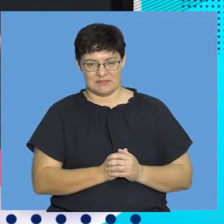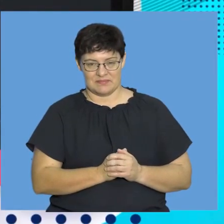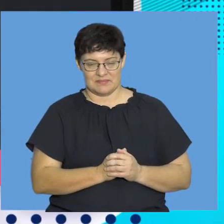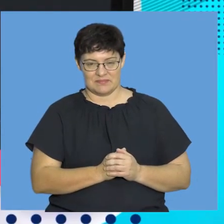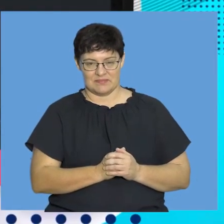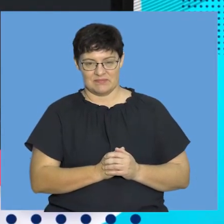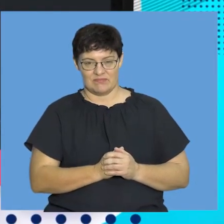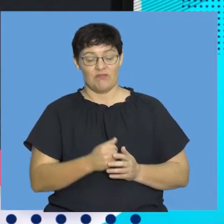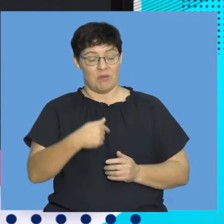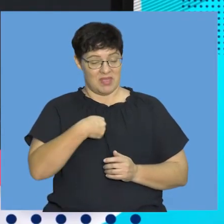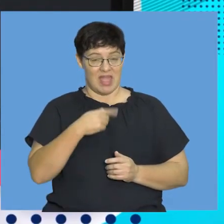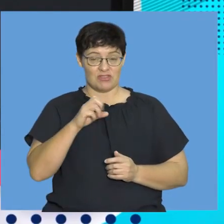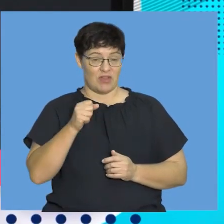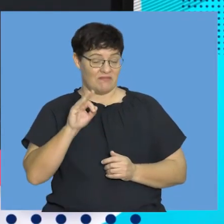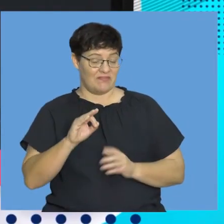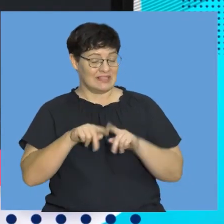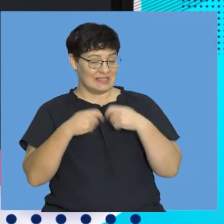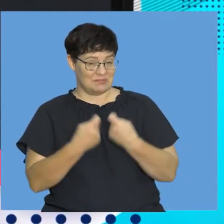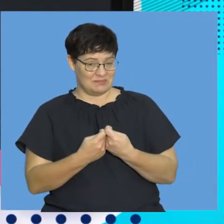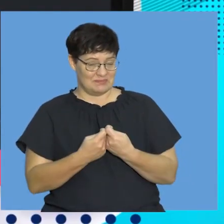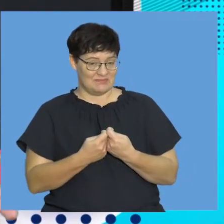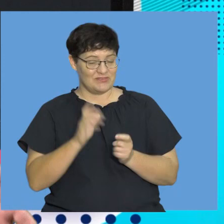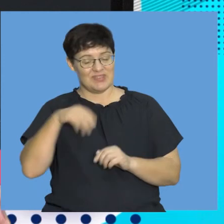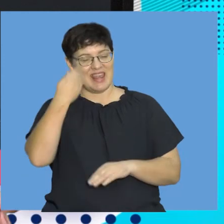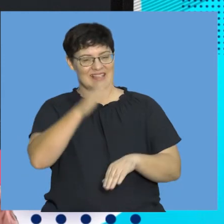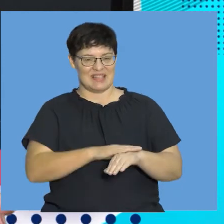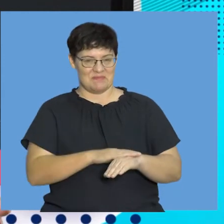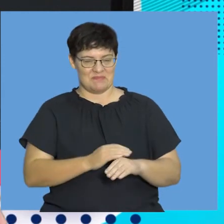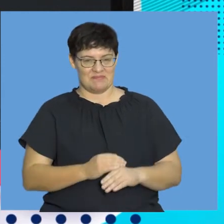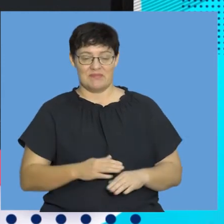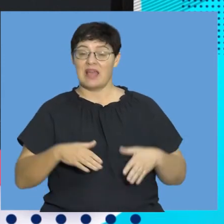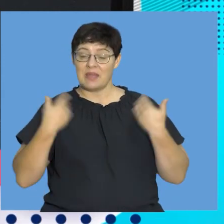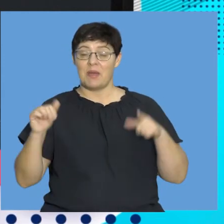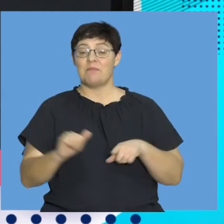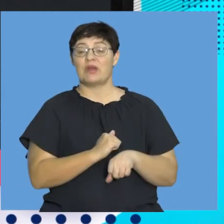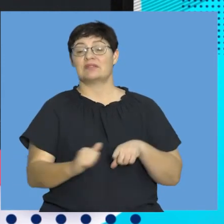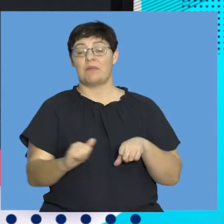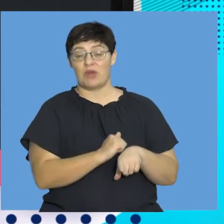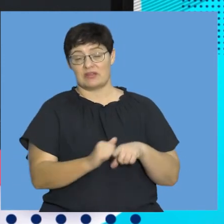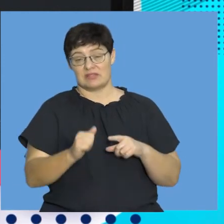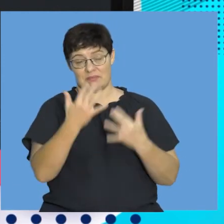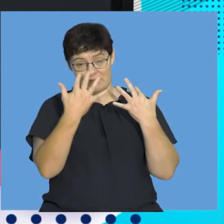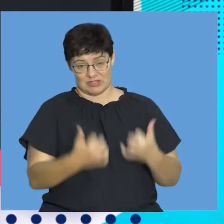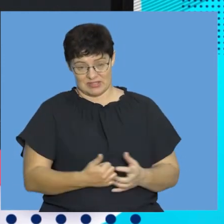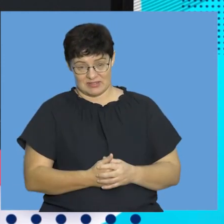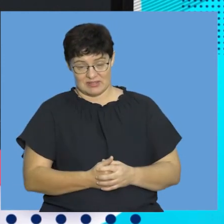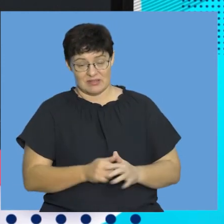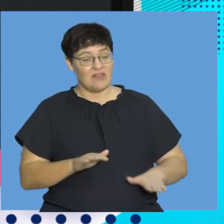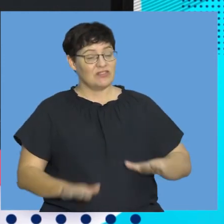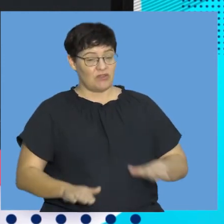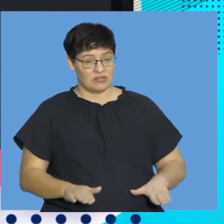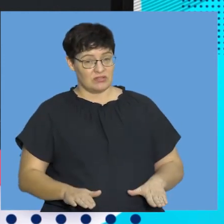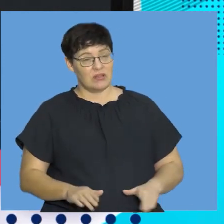a budget. From me, Ashraf Patel, and the team, until the next time, keep on practicing your